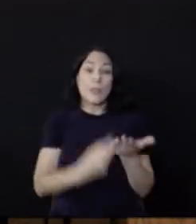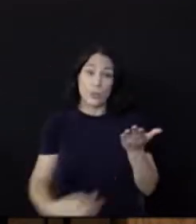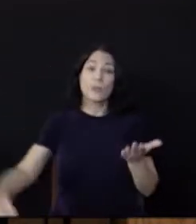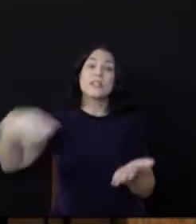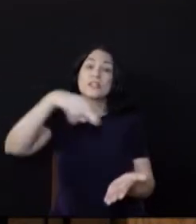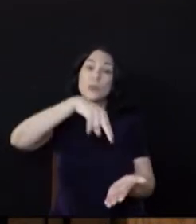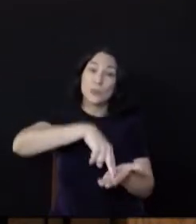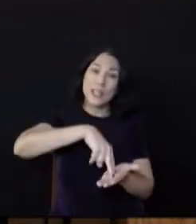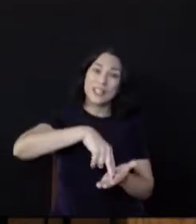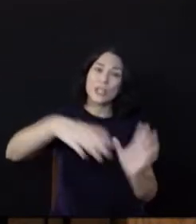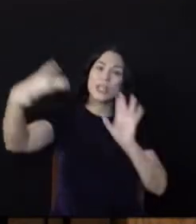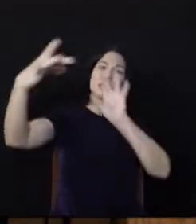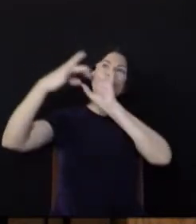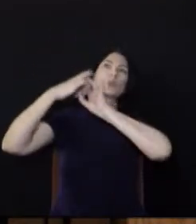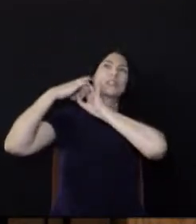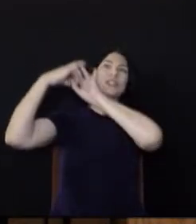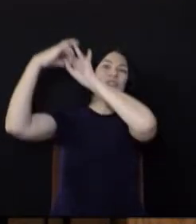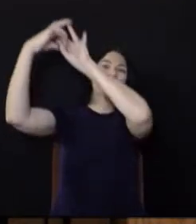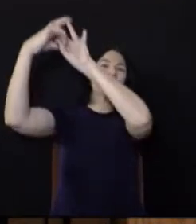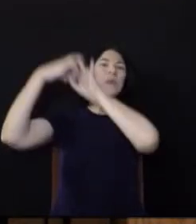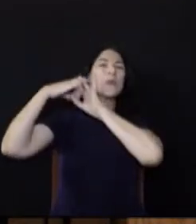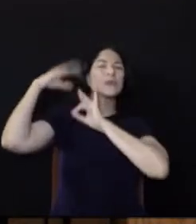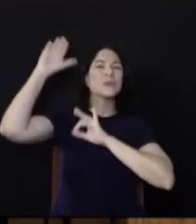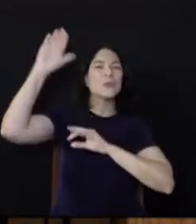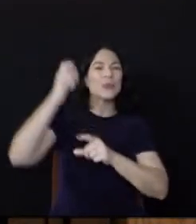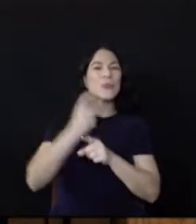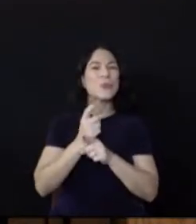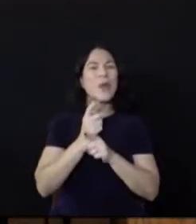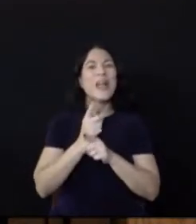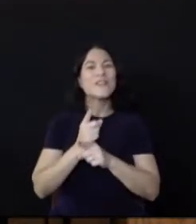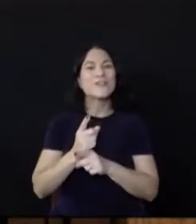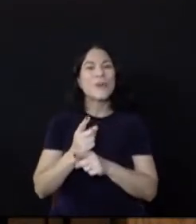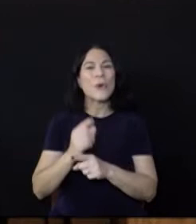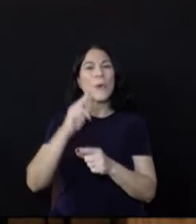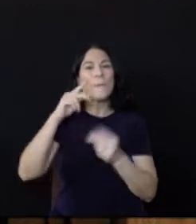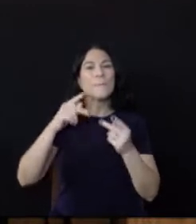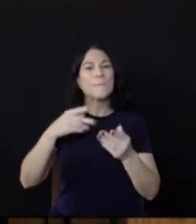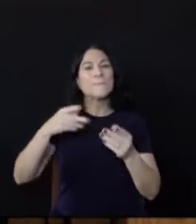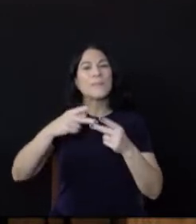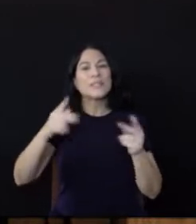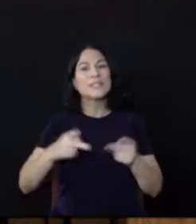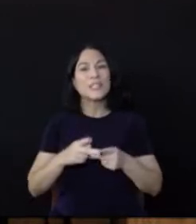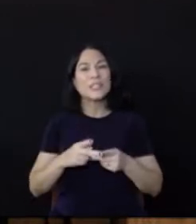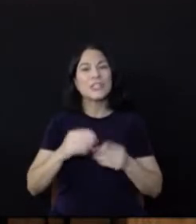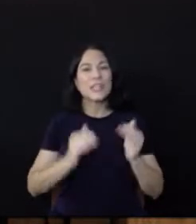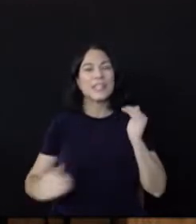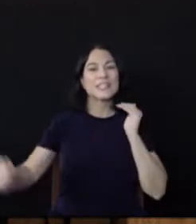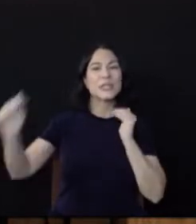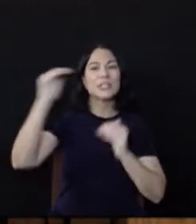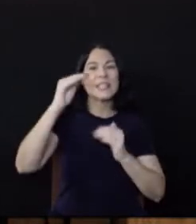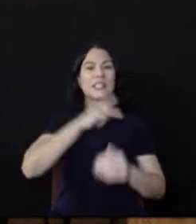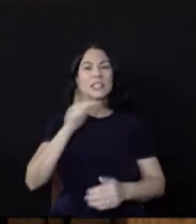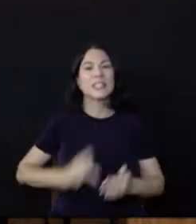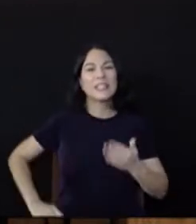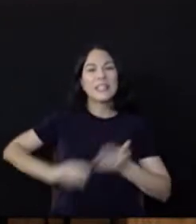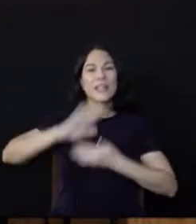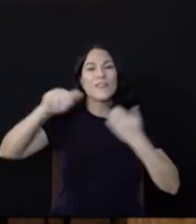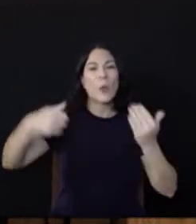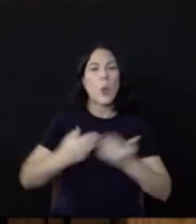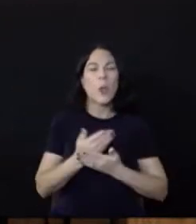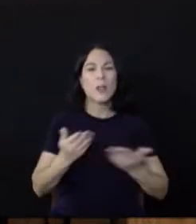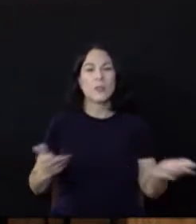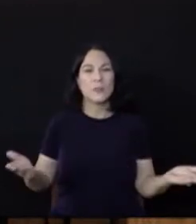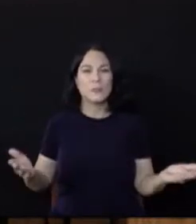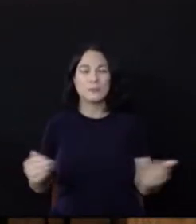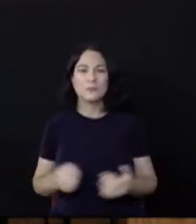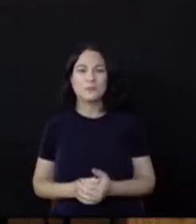is restored, as we proclaim, to his rightful position of exaltation as the King of all creation. We already have